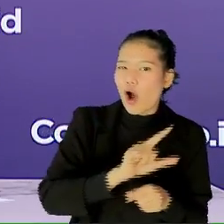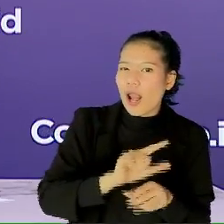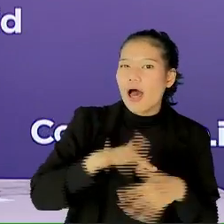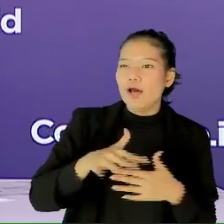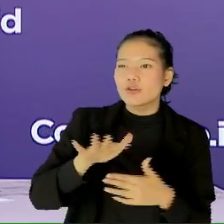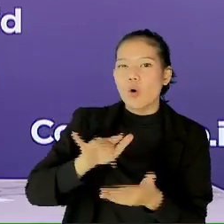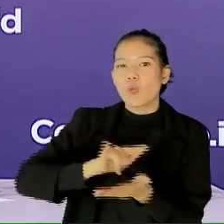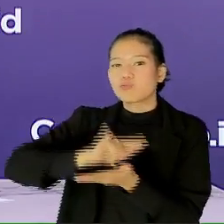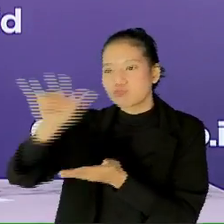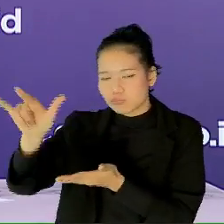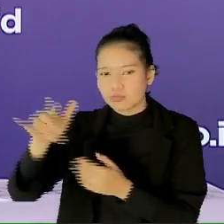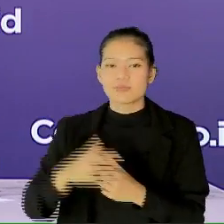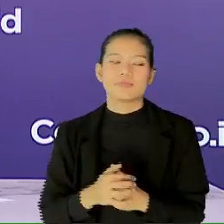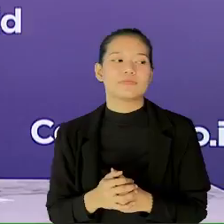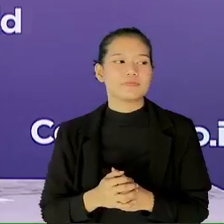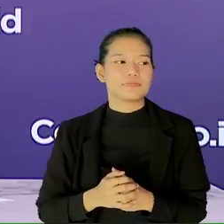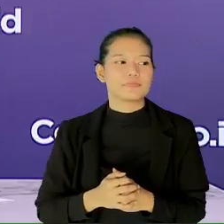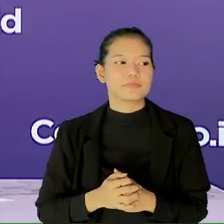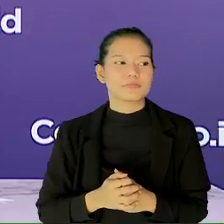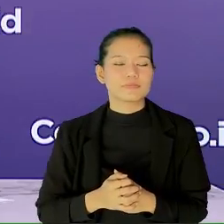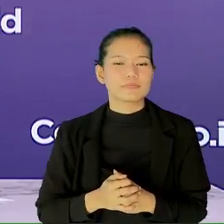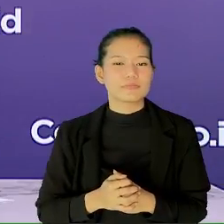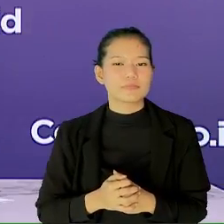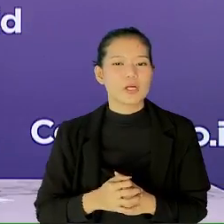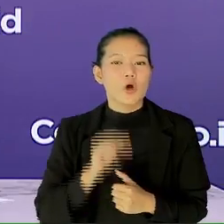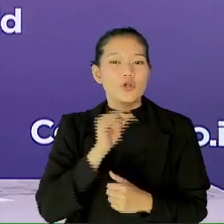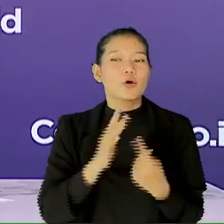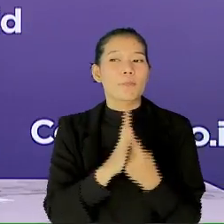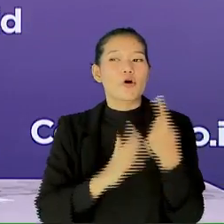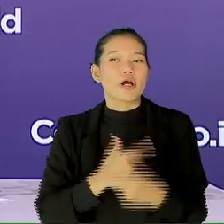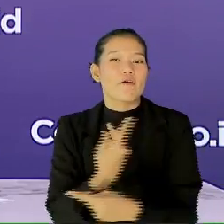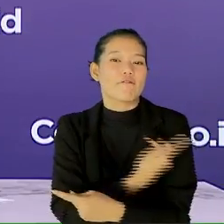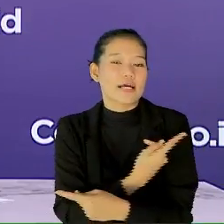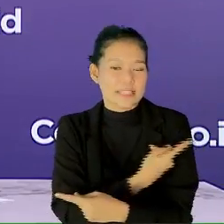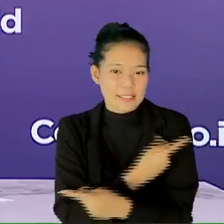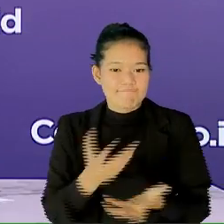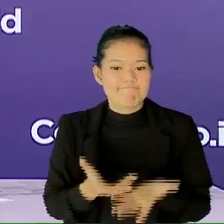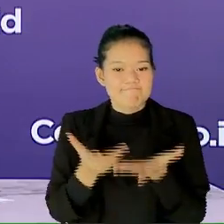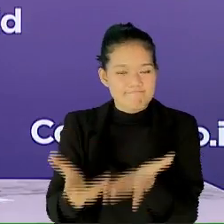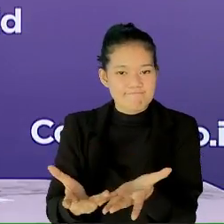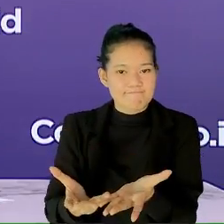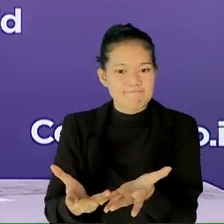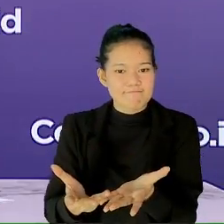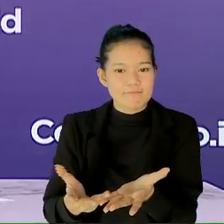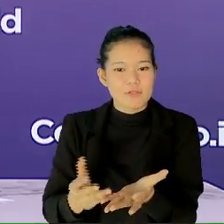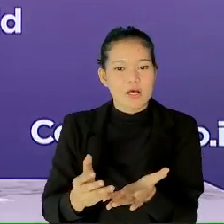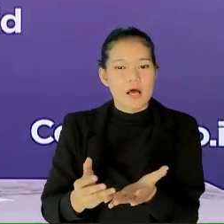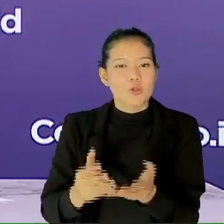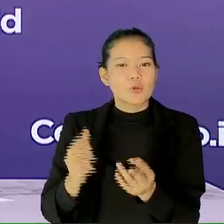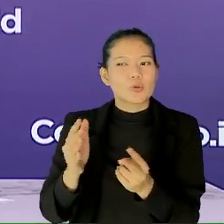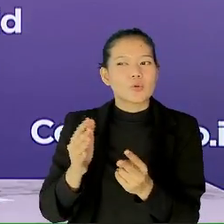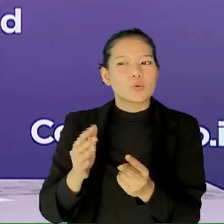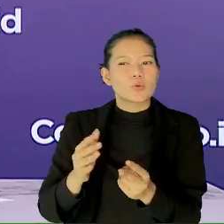In addition to that, the vaccination program is also carried out for foreign nationals who have